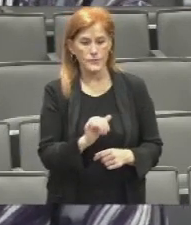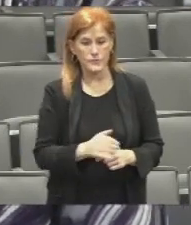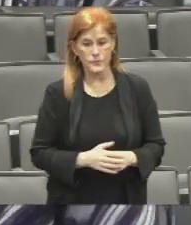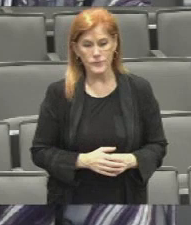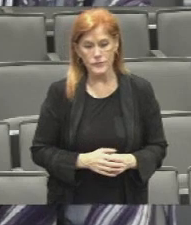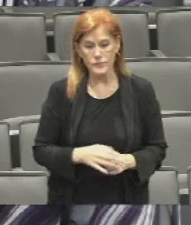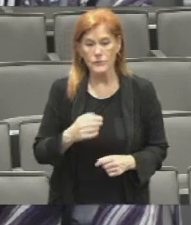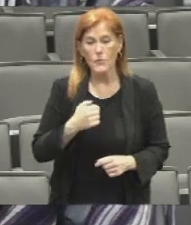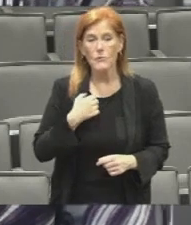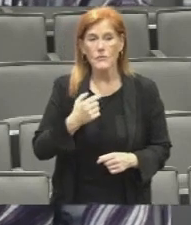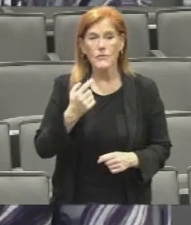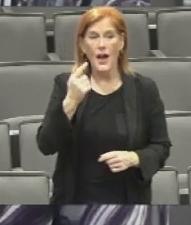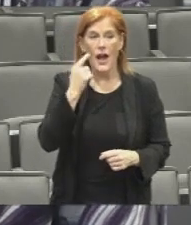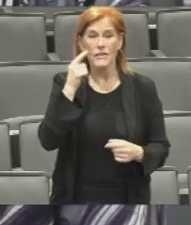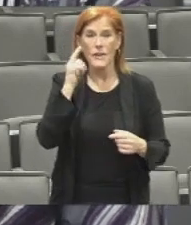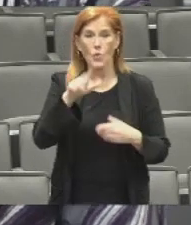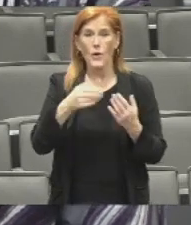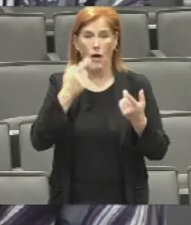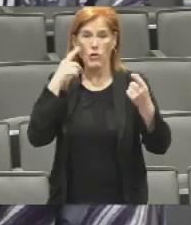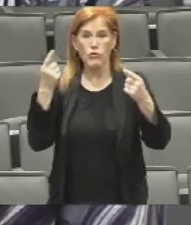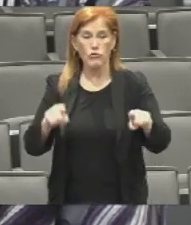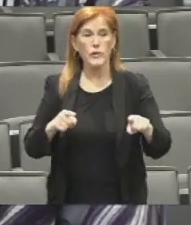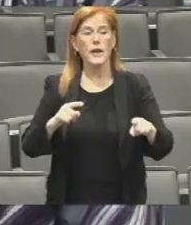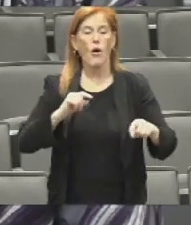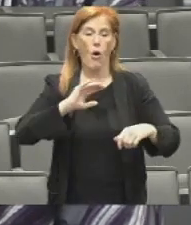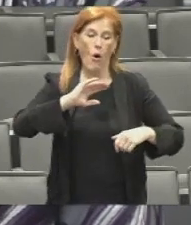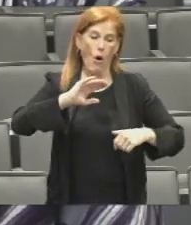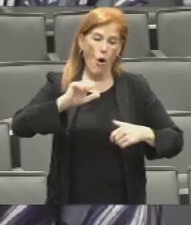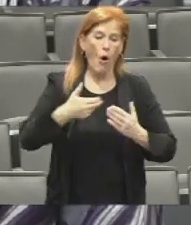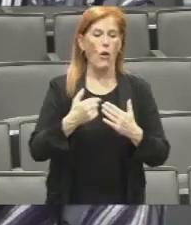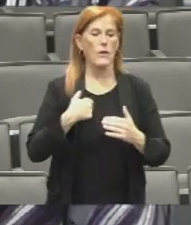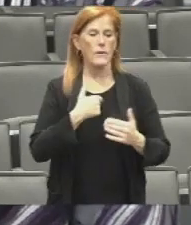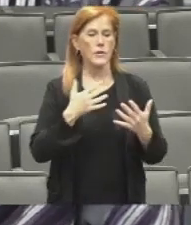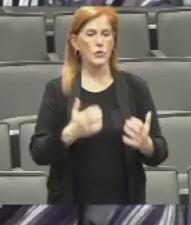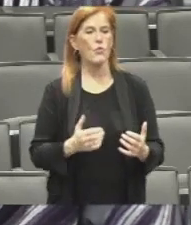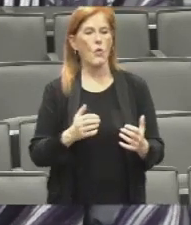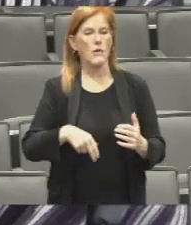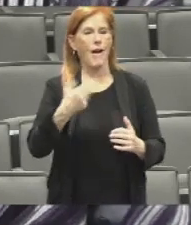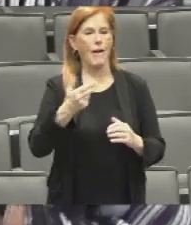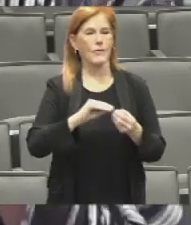I think we all are in the same. We all want more testing.